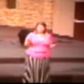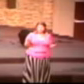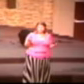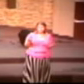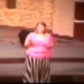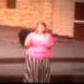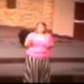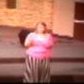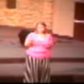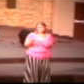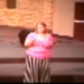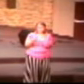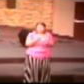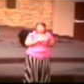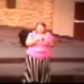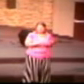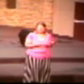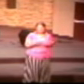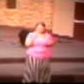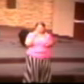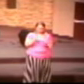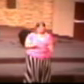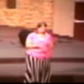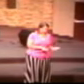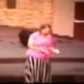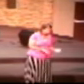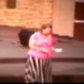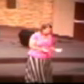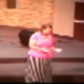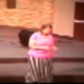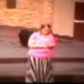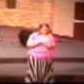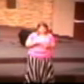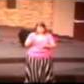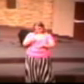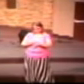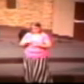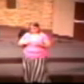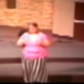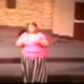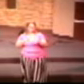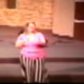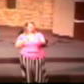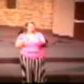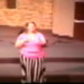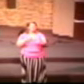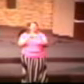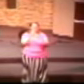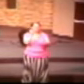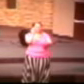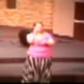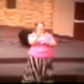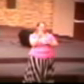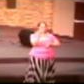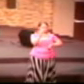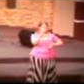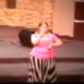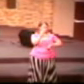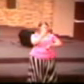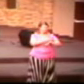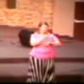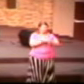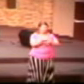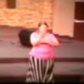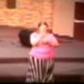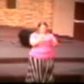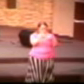like to know that you were dead and now you've got another day to live? And he said, I don't wake up a single morning